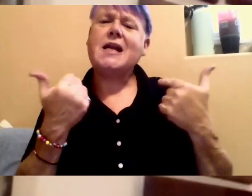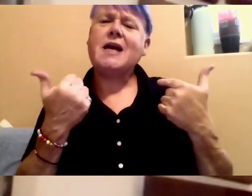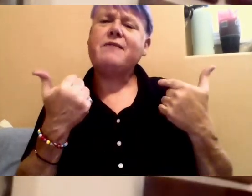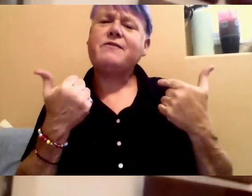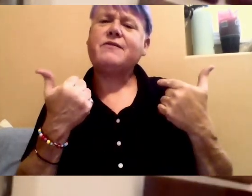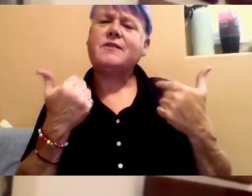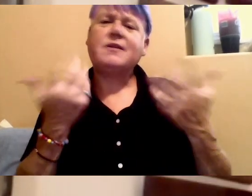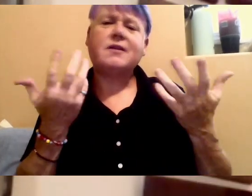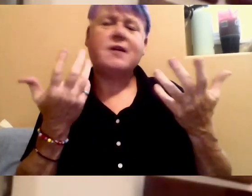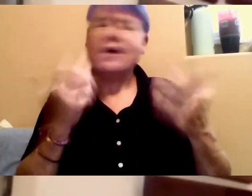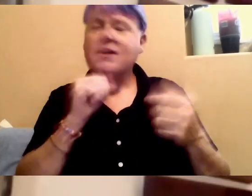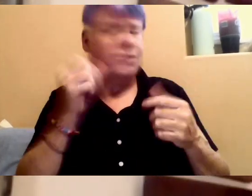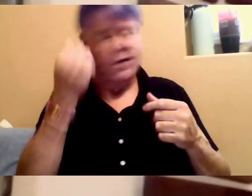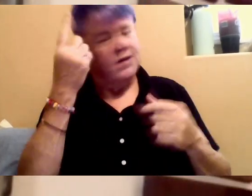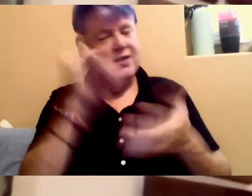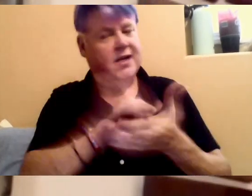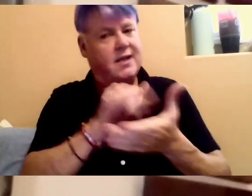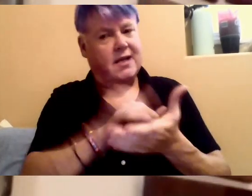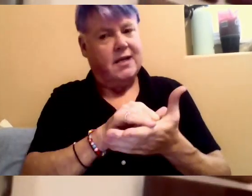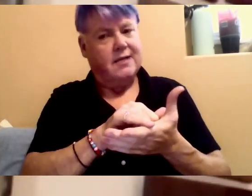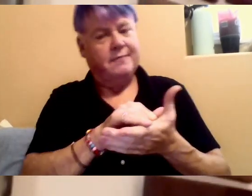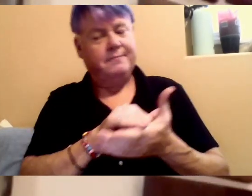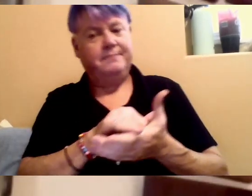lack that. Although